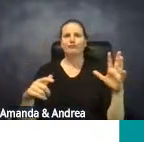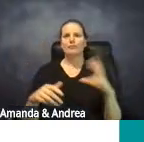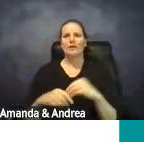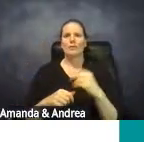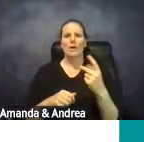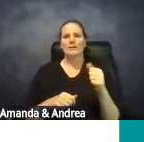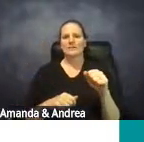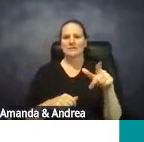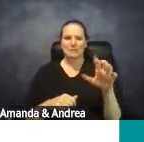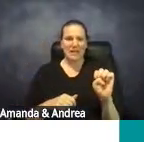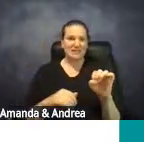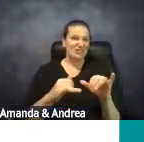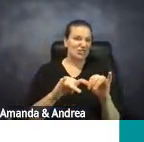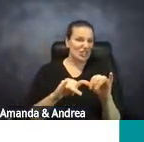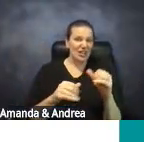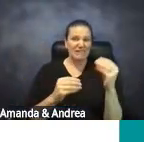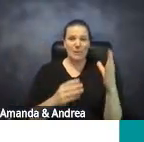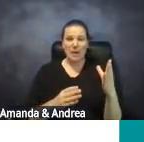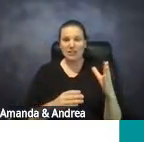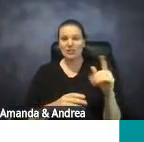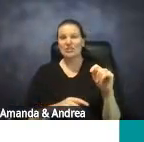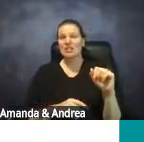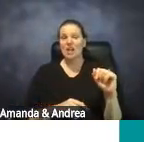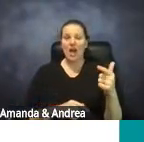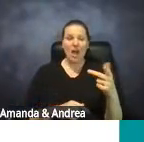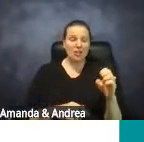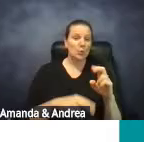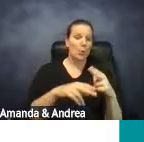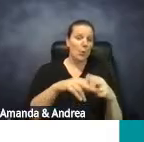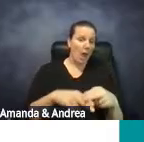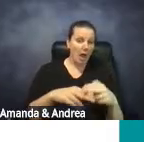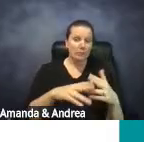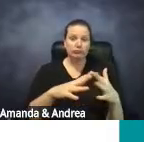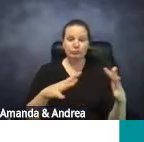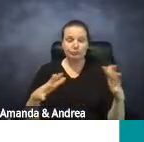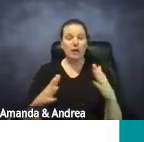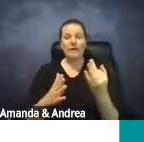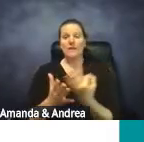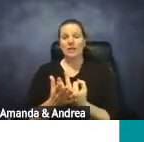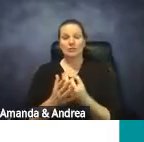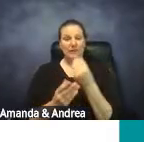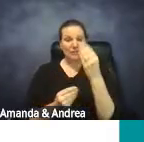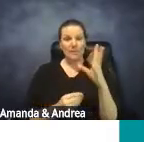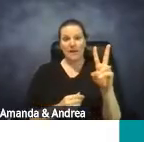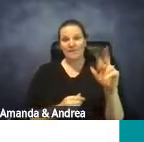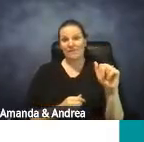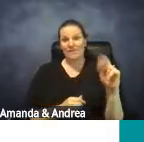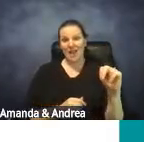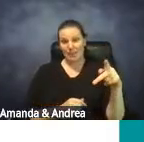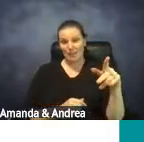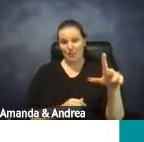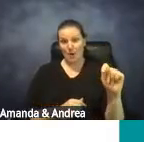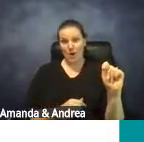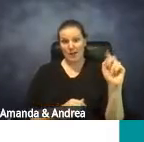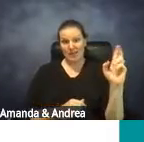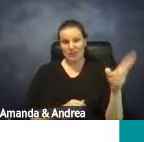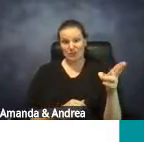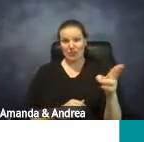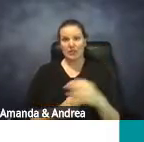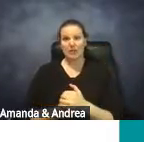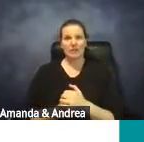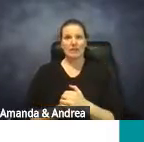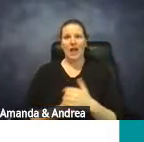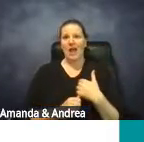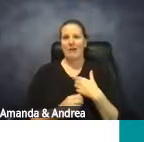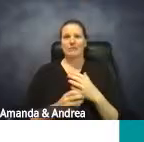engineering information, tonnage and counterweights, financial information, and Vanport history. I only have so